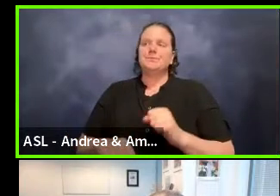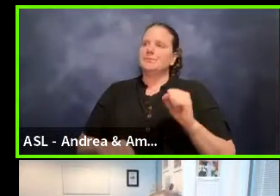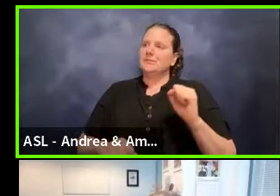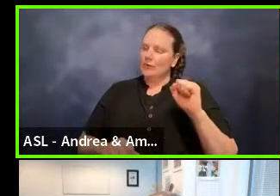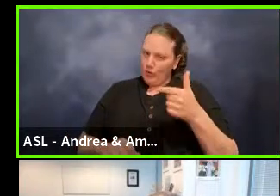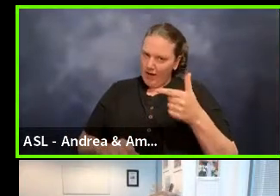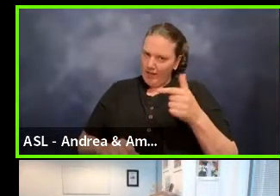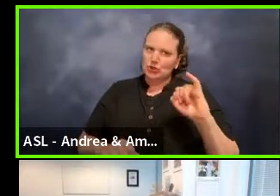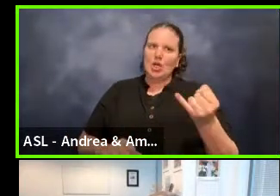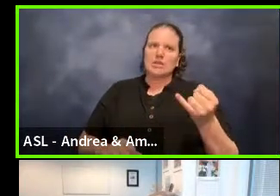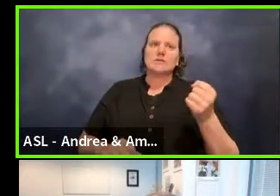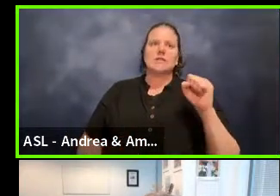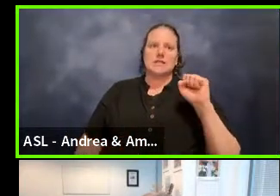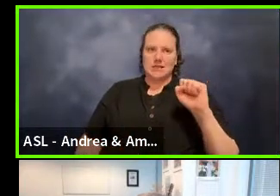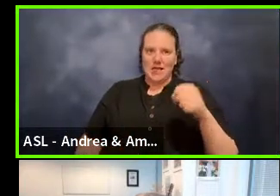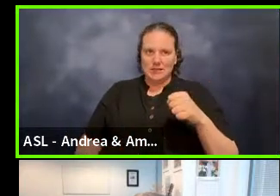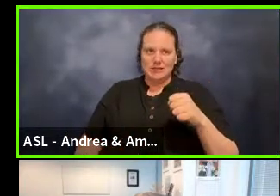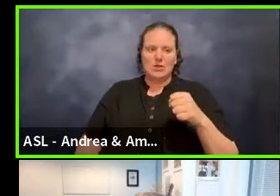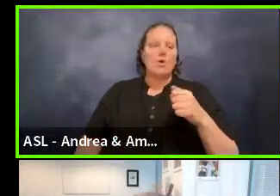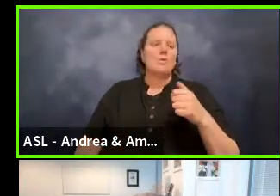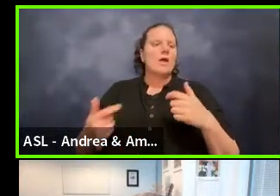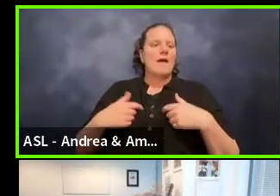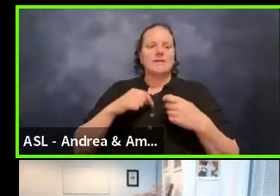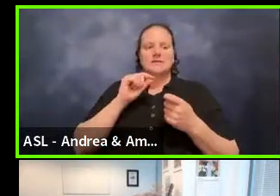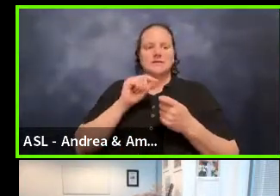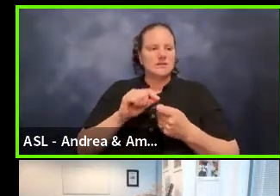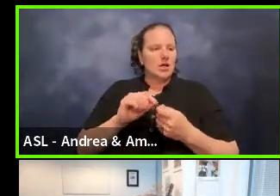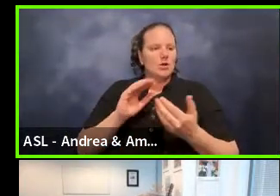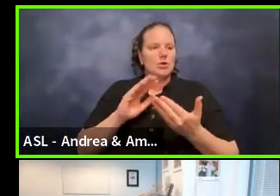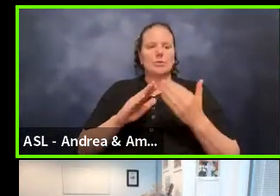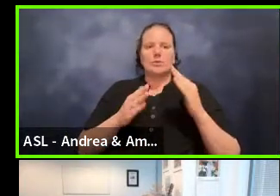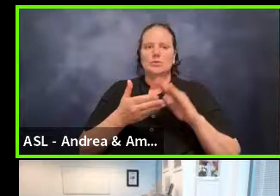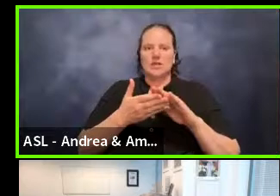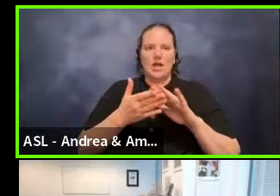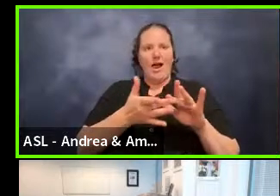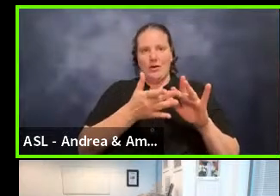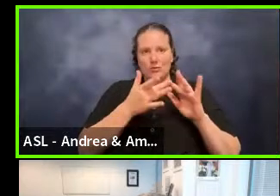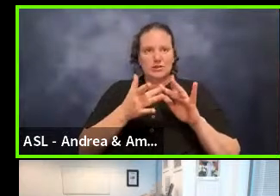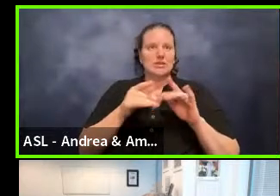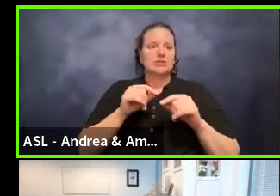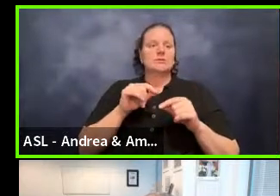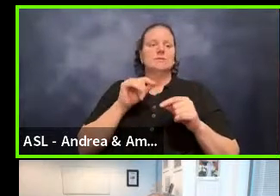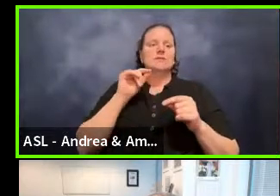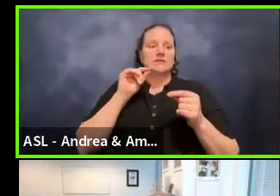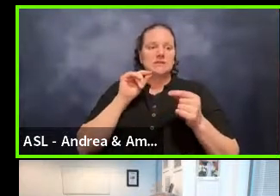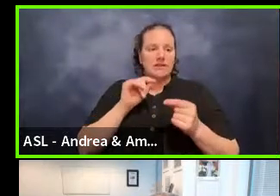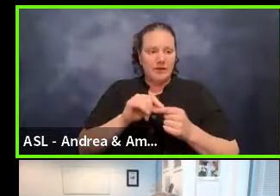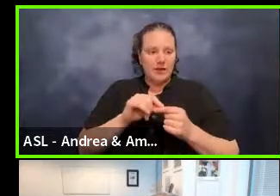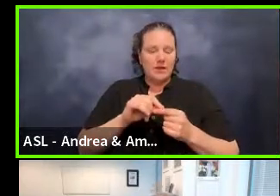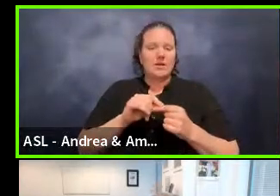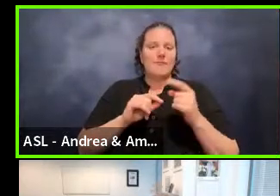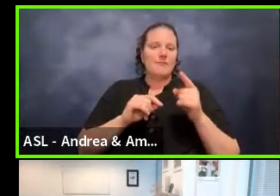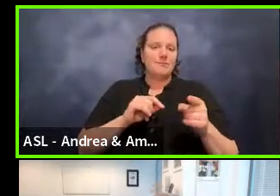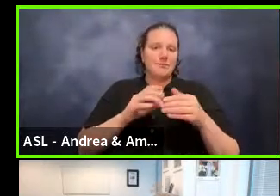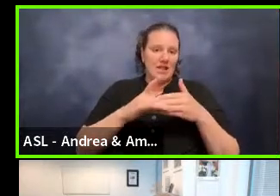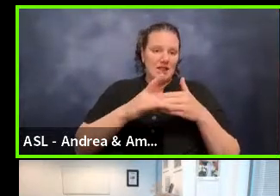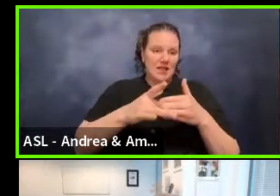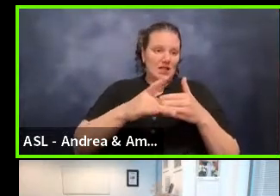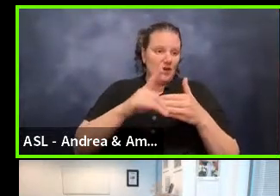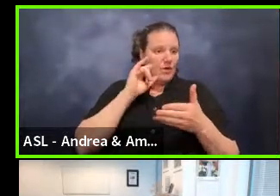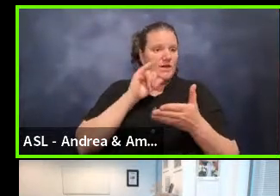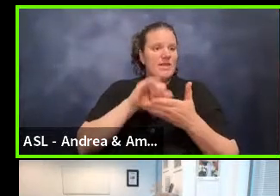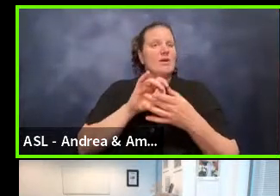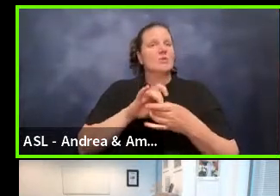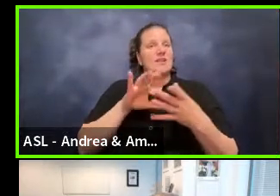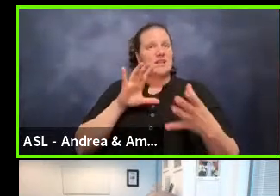we're going to have a detailed community outreach specifically leading up to the release